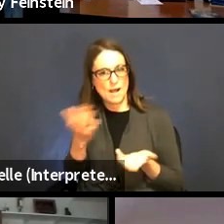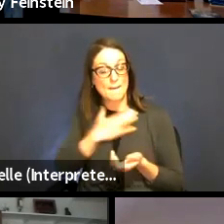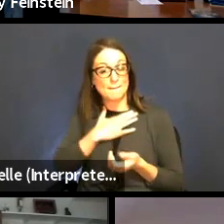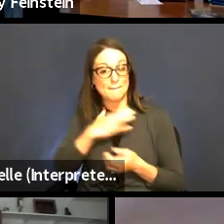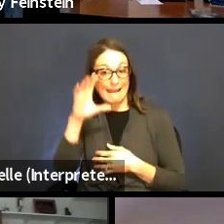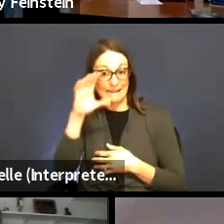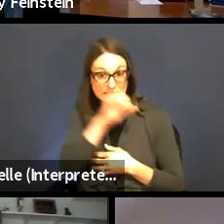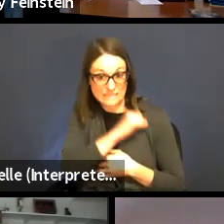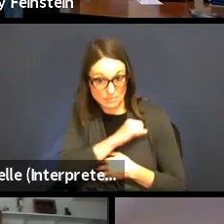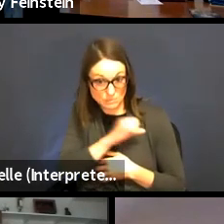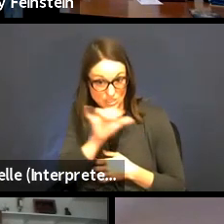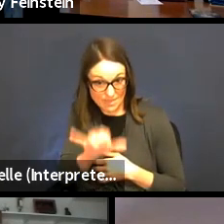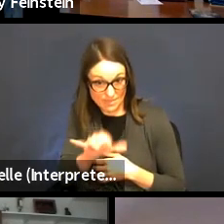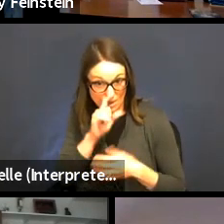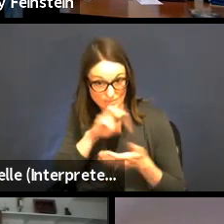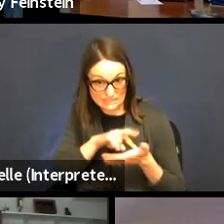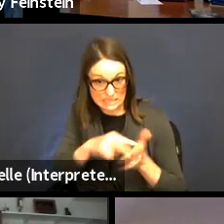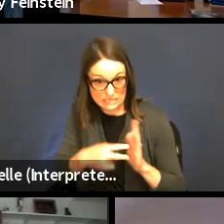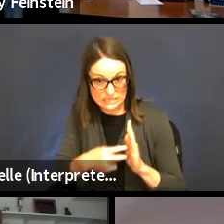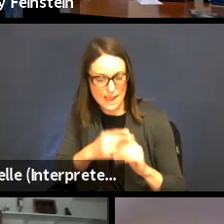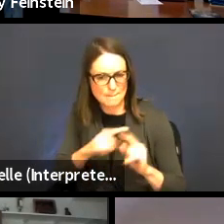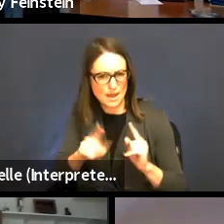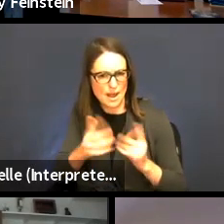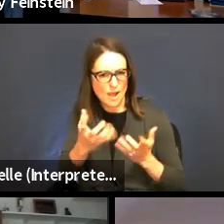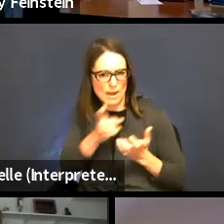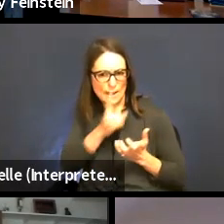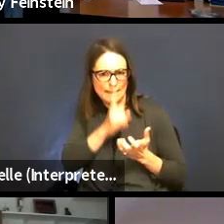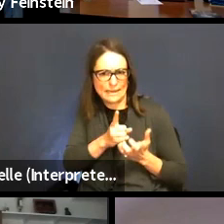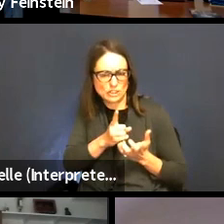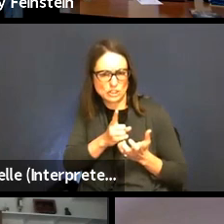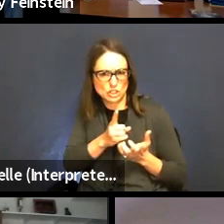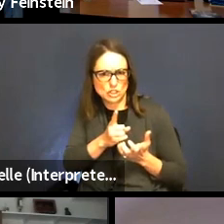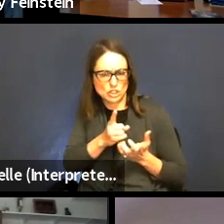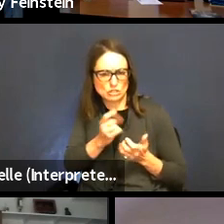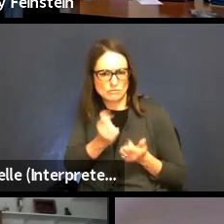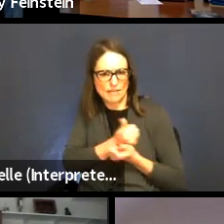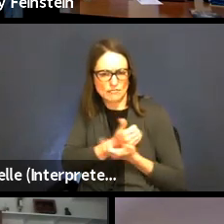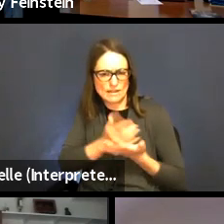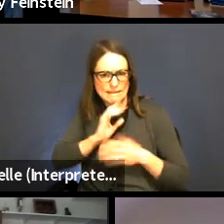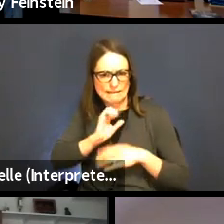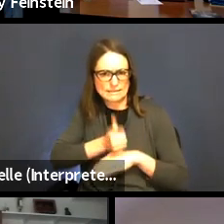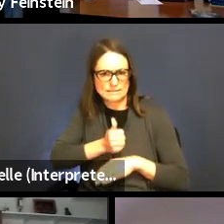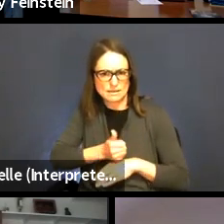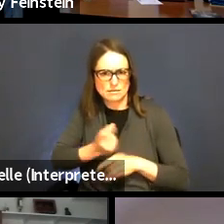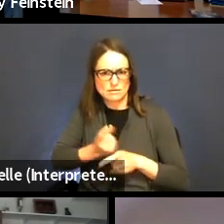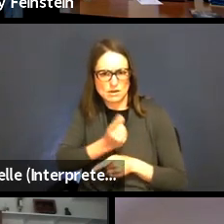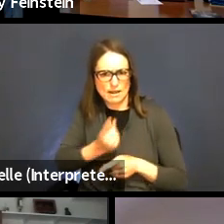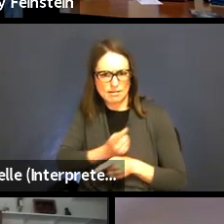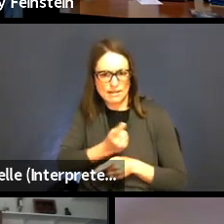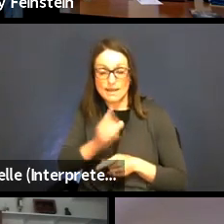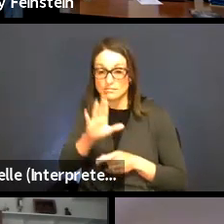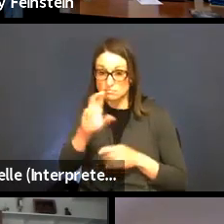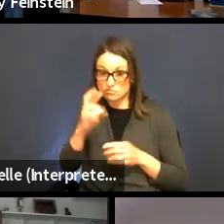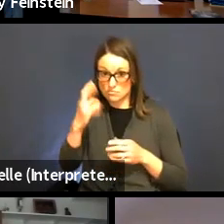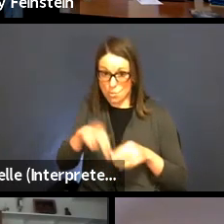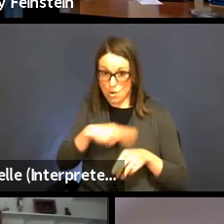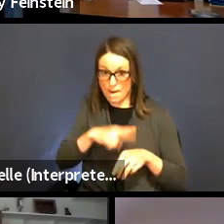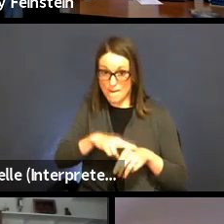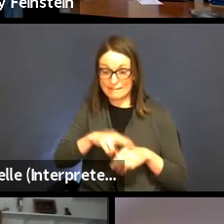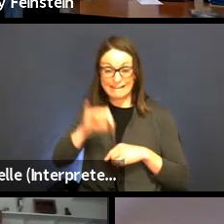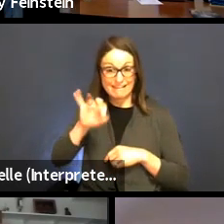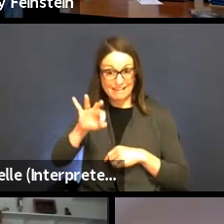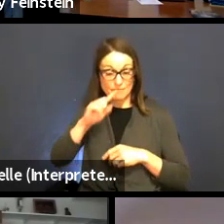what the intent is, but I want to make sure that we do the mechanics correctly. Because normally when you